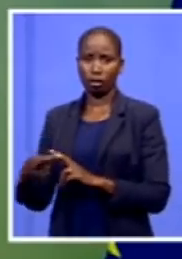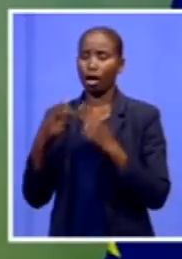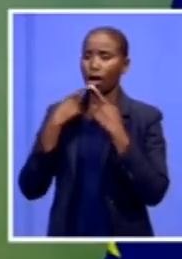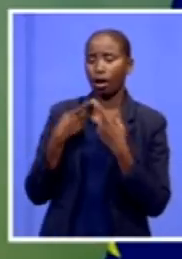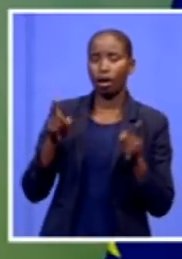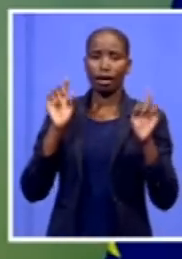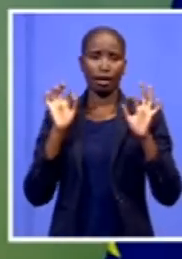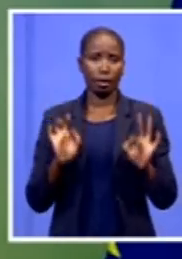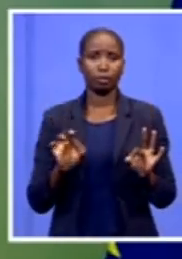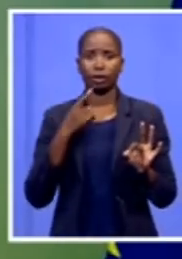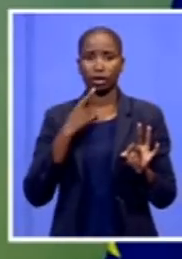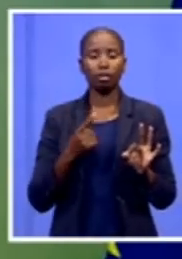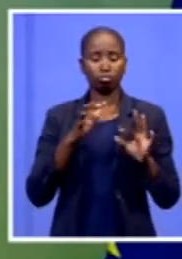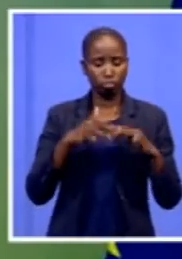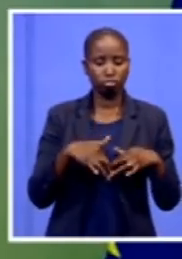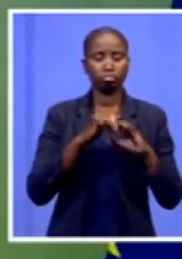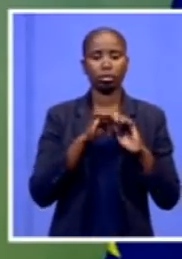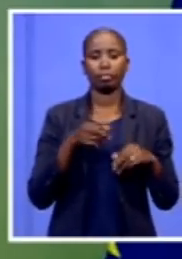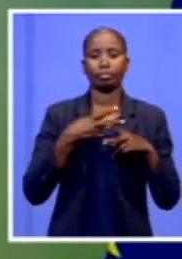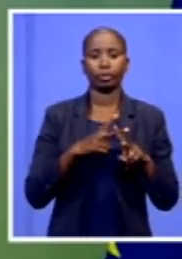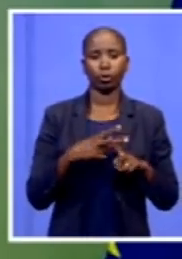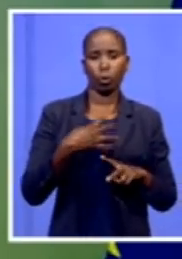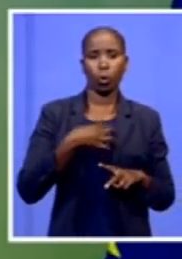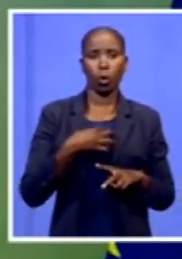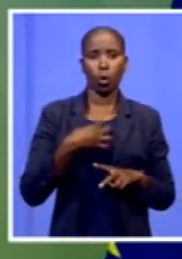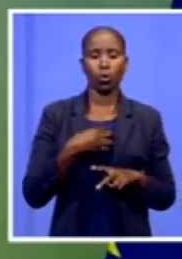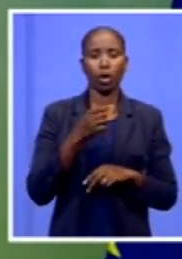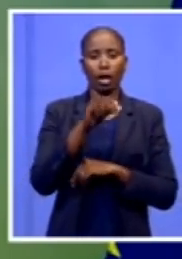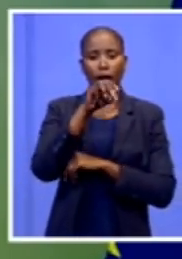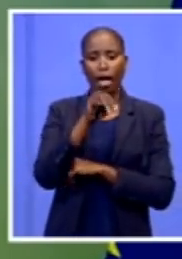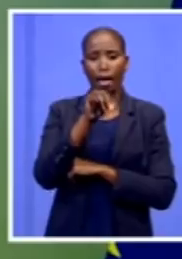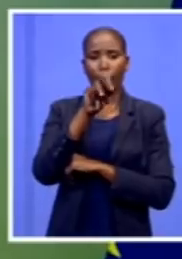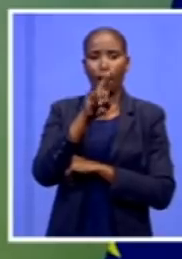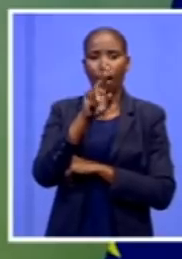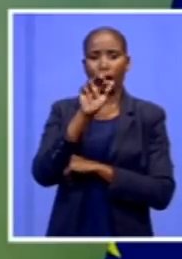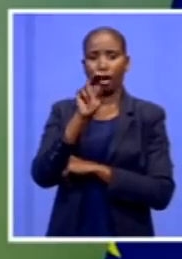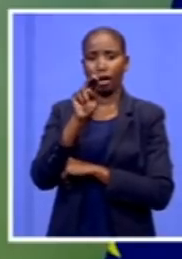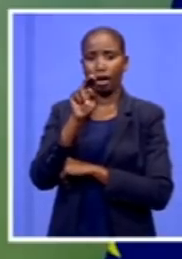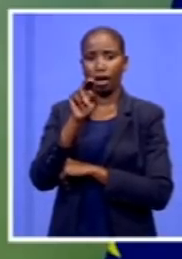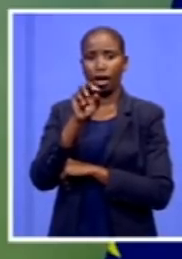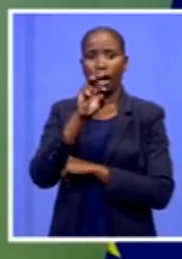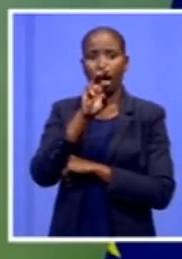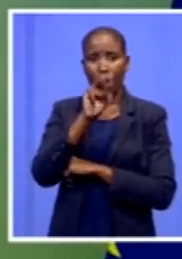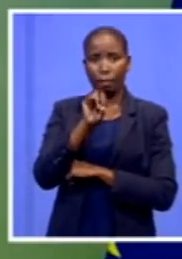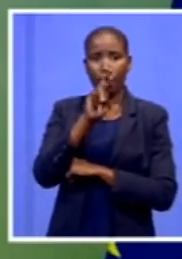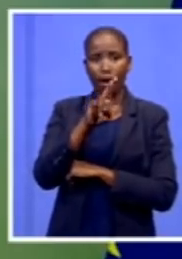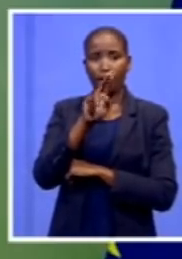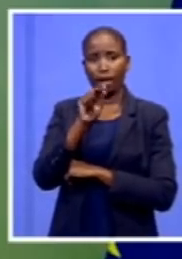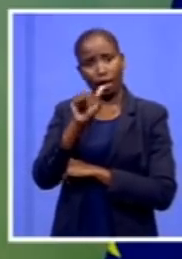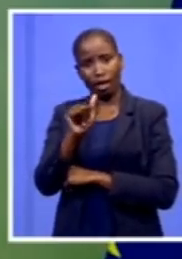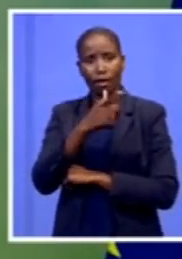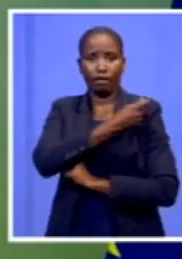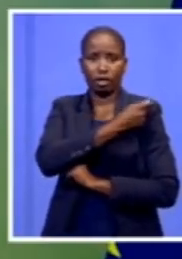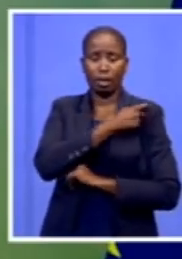its own mRNA vaccine based on publicly available information about the composition of an existing